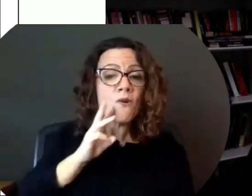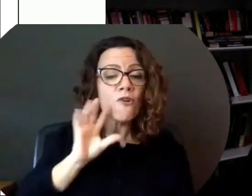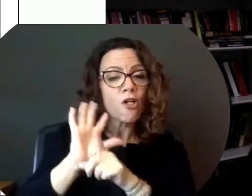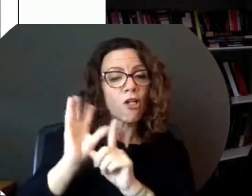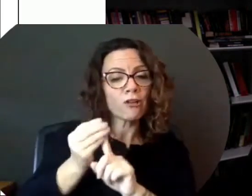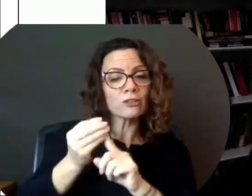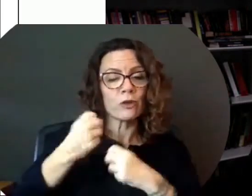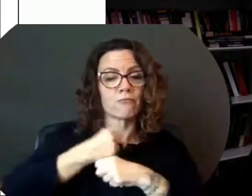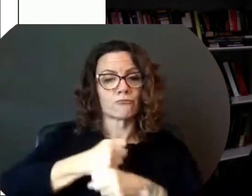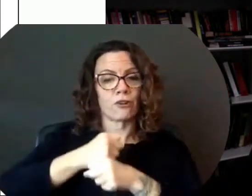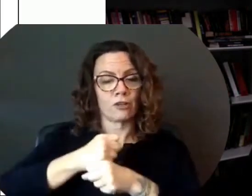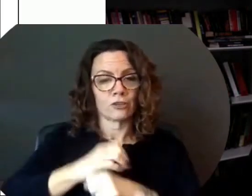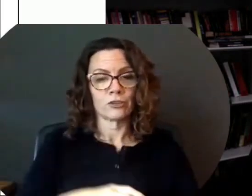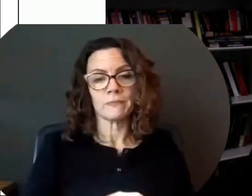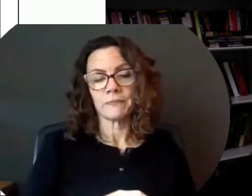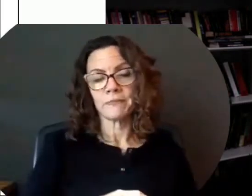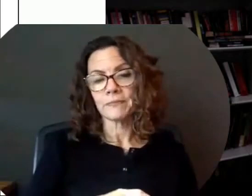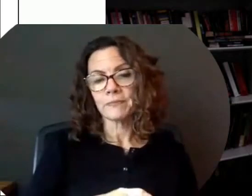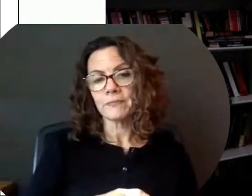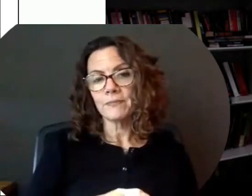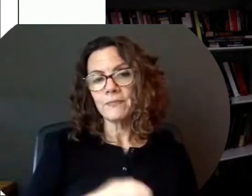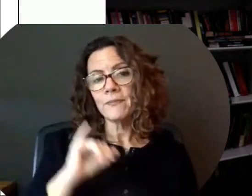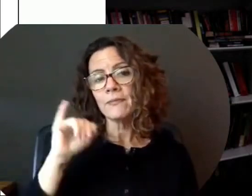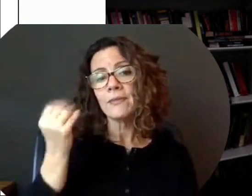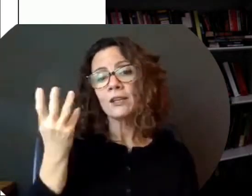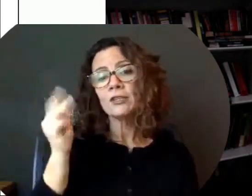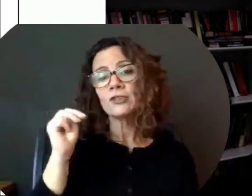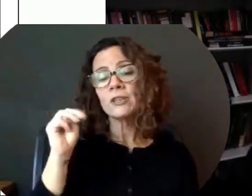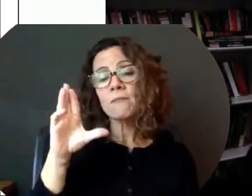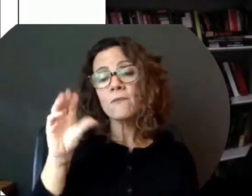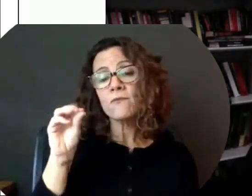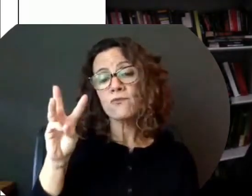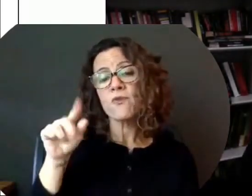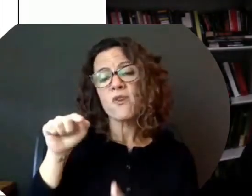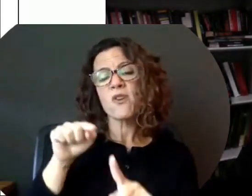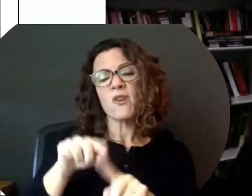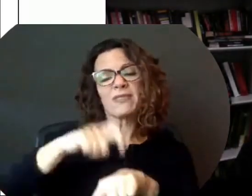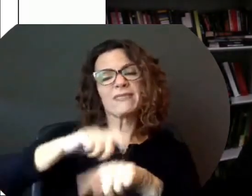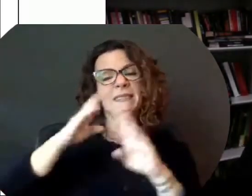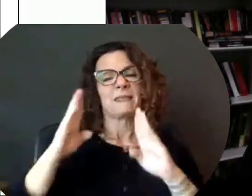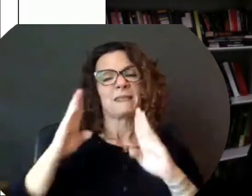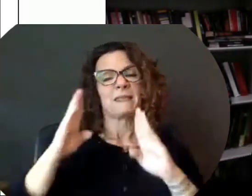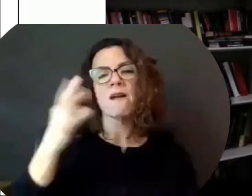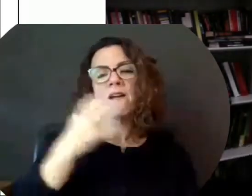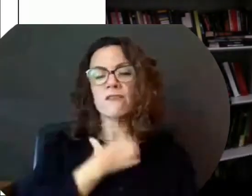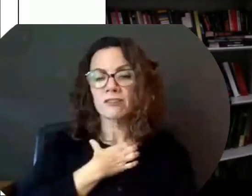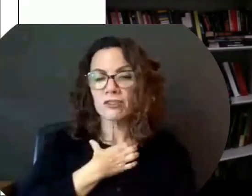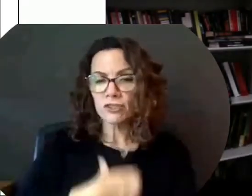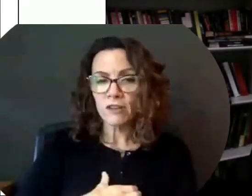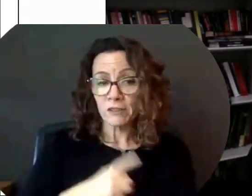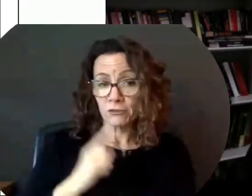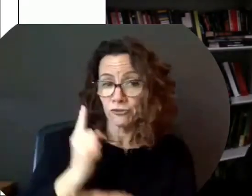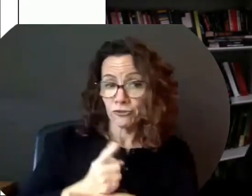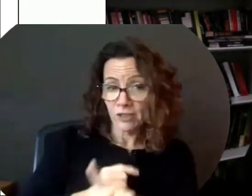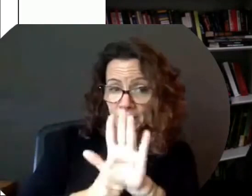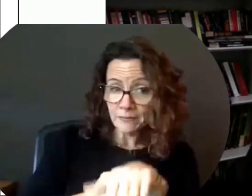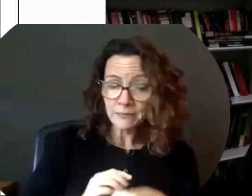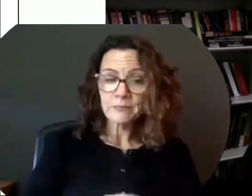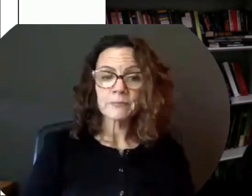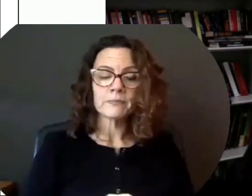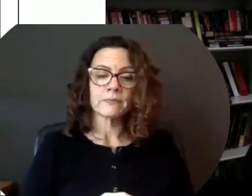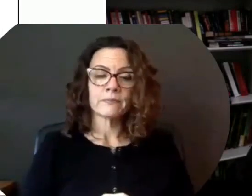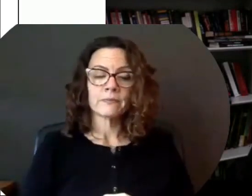starvation, right? And I think that continues into the kind of euphemized system of violent